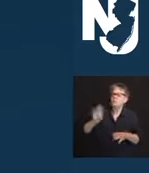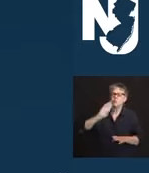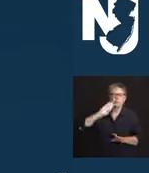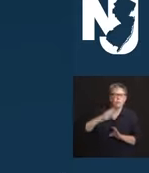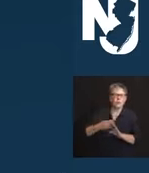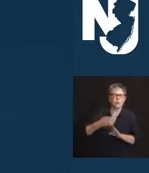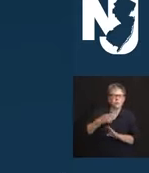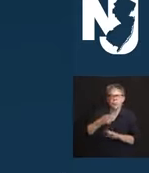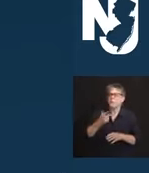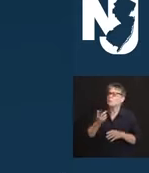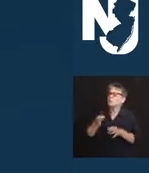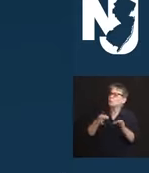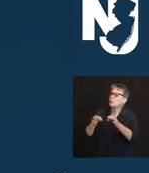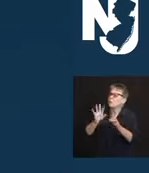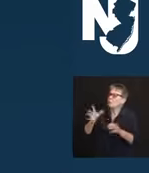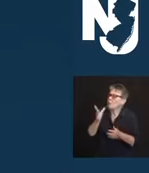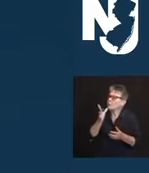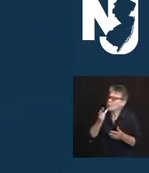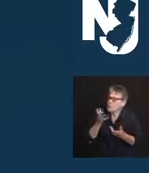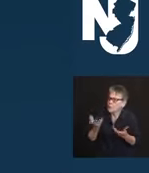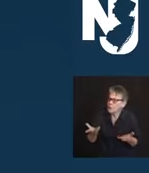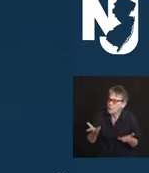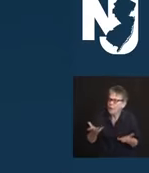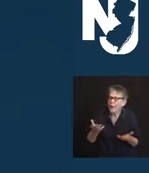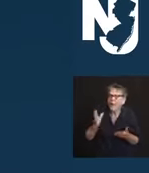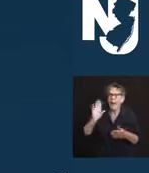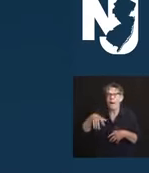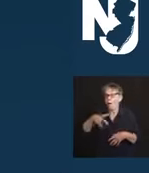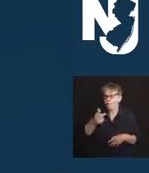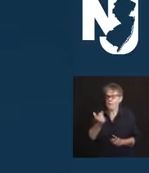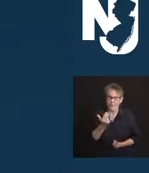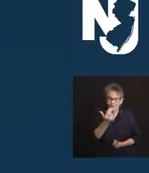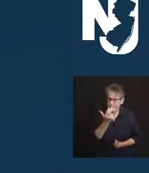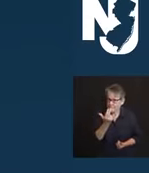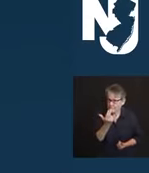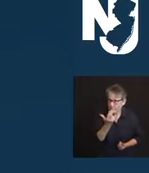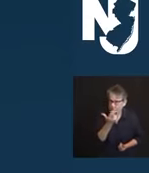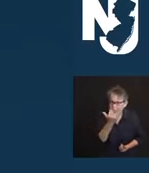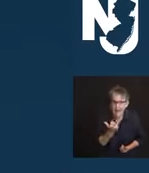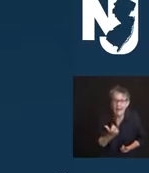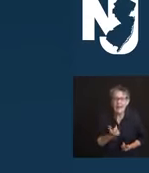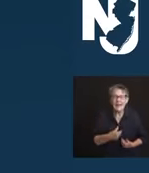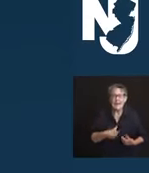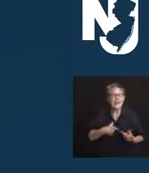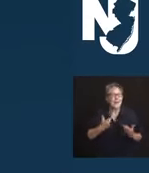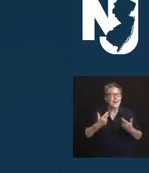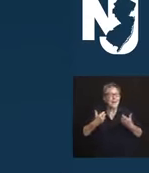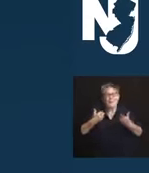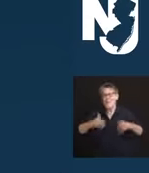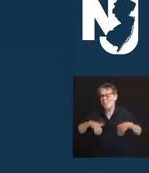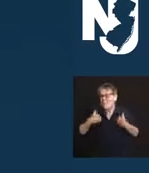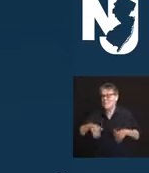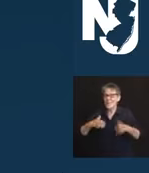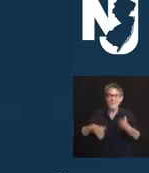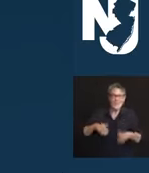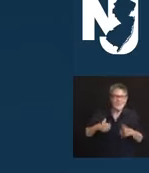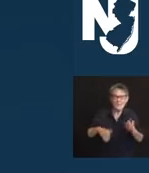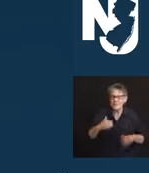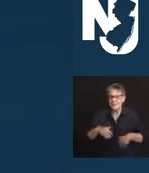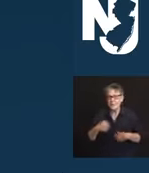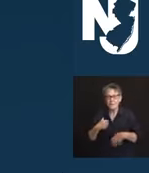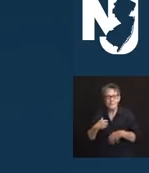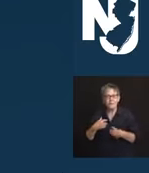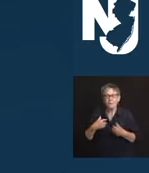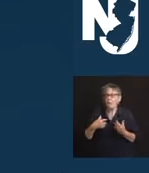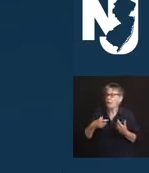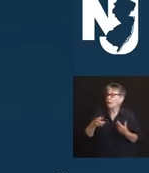into the shop who didn't have enough money to buy the chocolate, but essentially said, you know what, you all take it, you need a lift. Pauline was